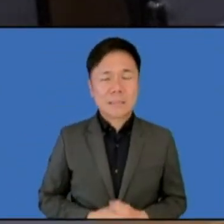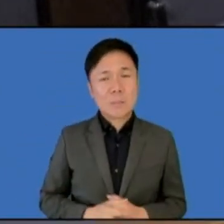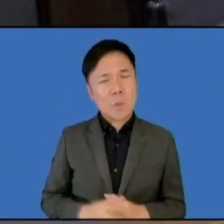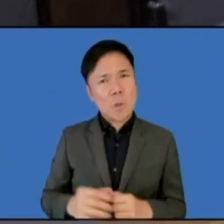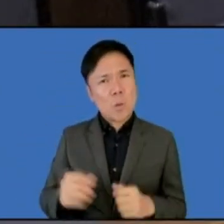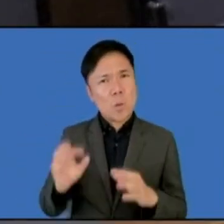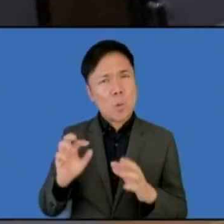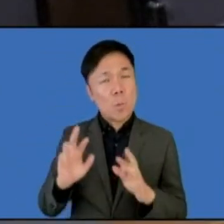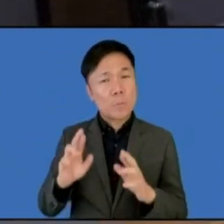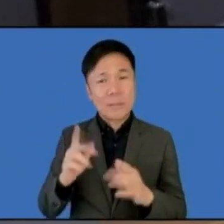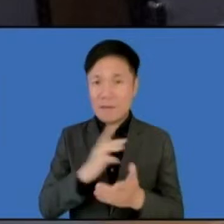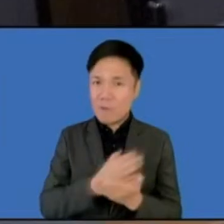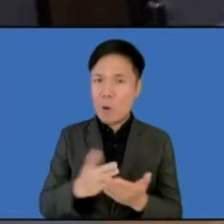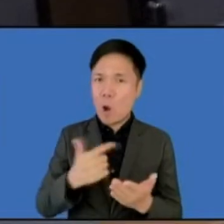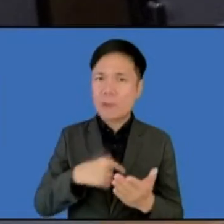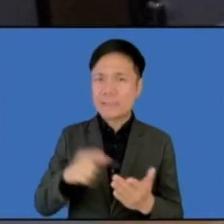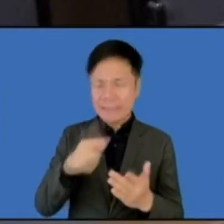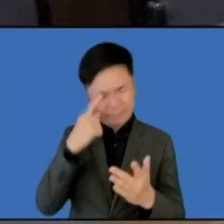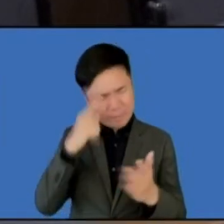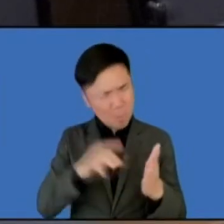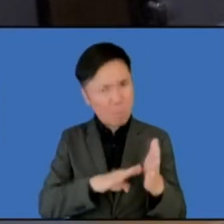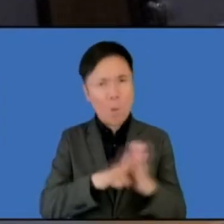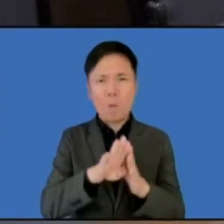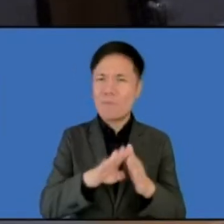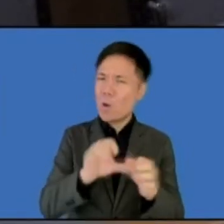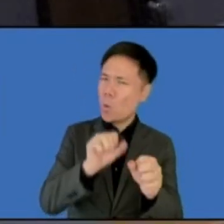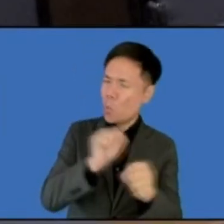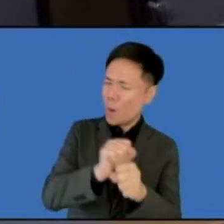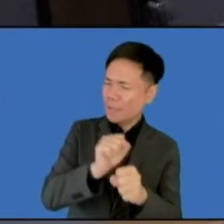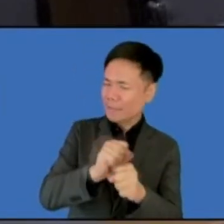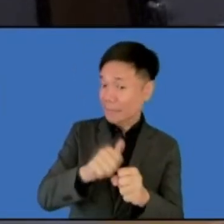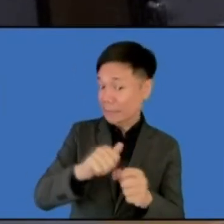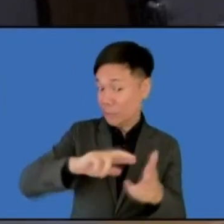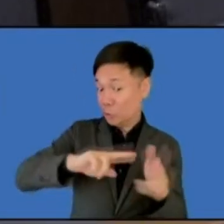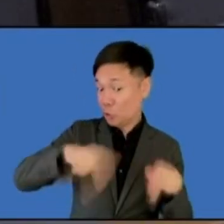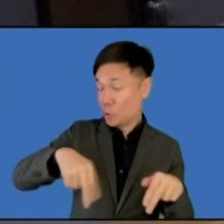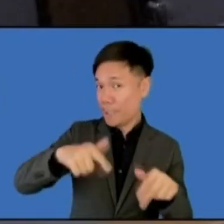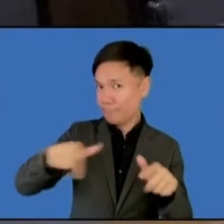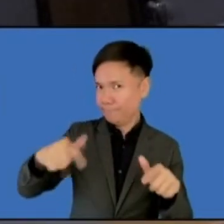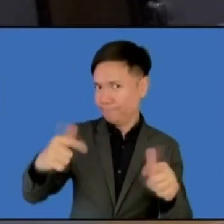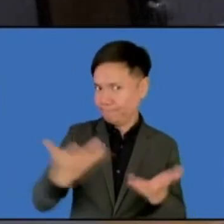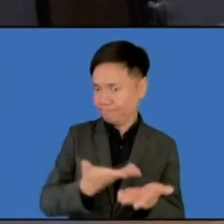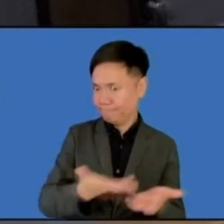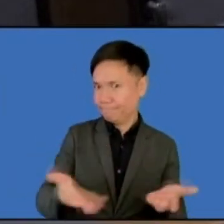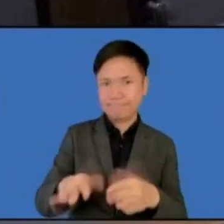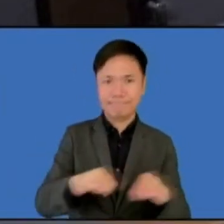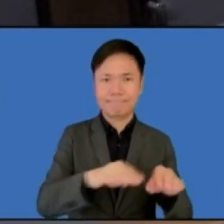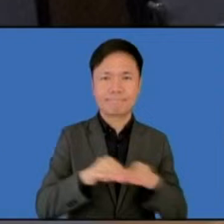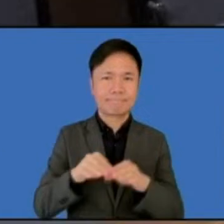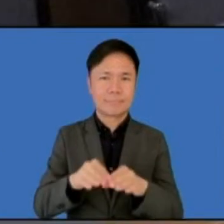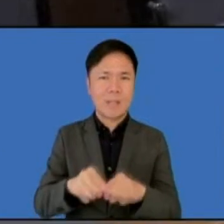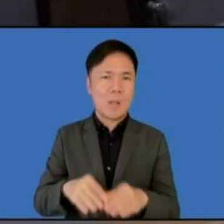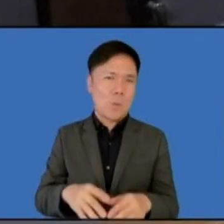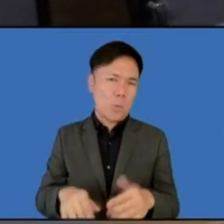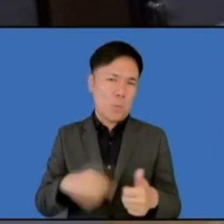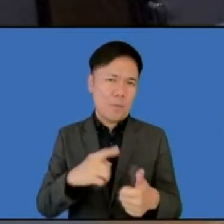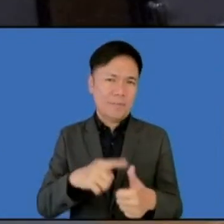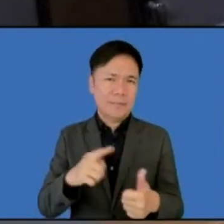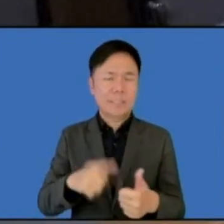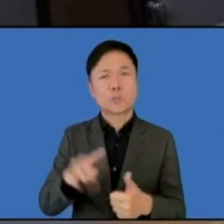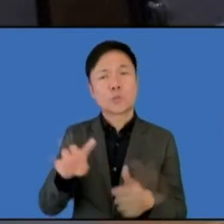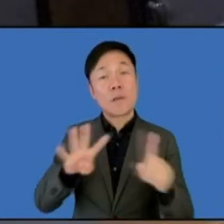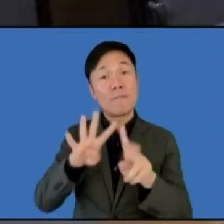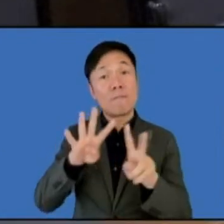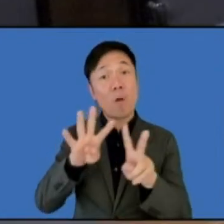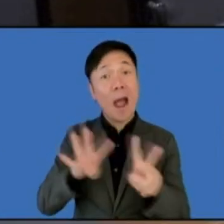standard employment contract in the region. 5, we urge employers to ensure a 24-hour insurance provision because many migrant